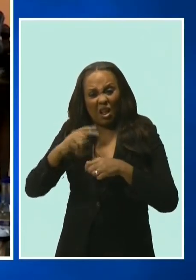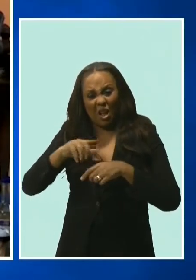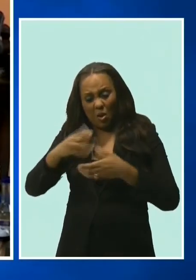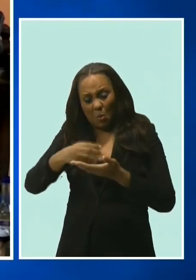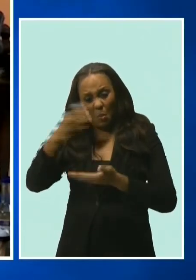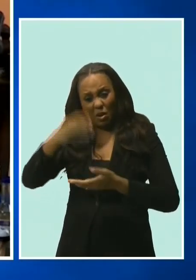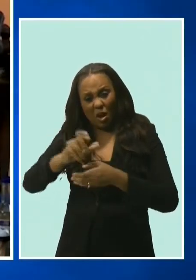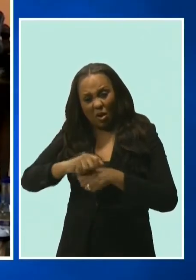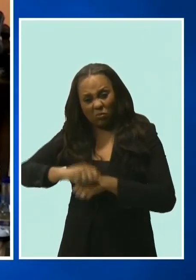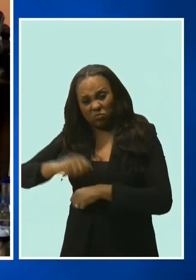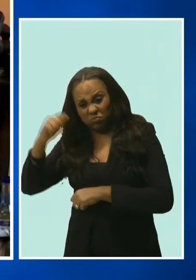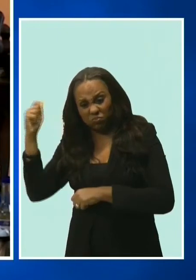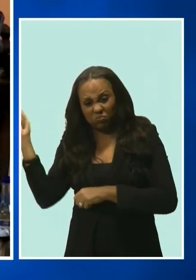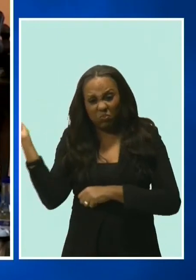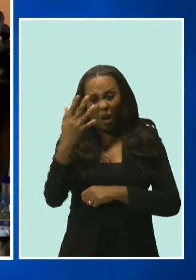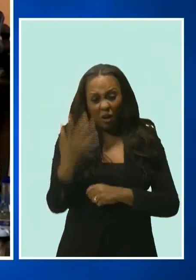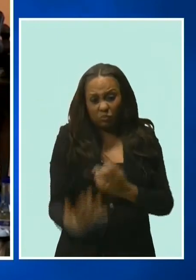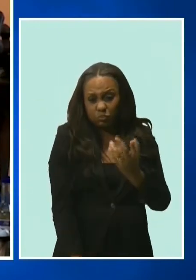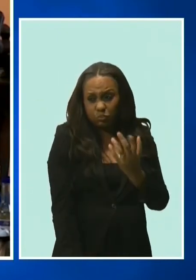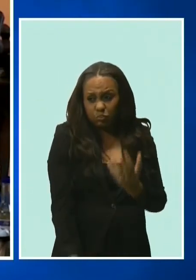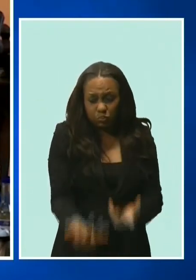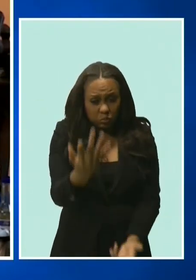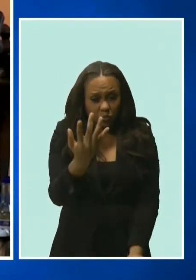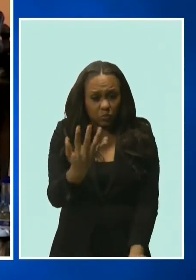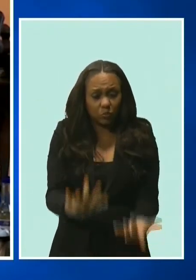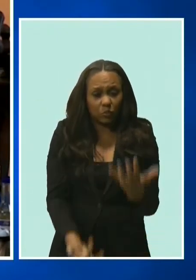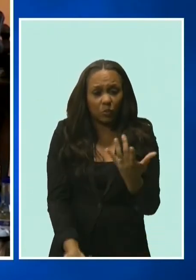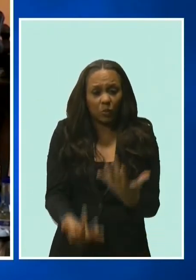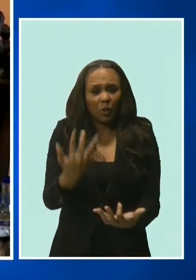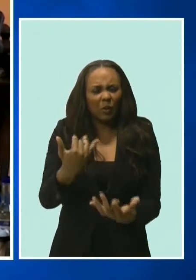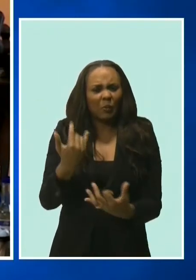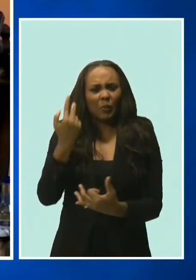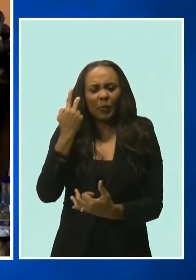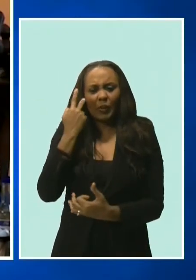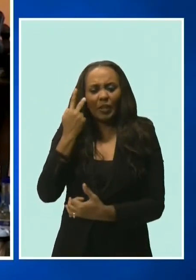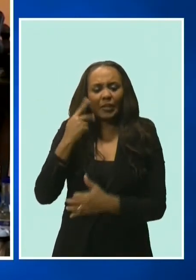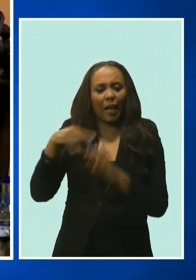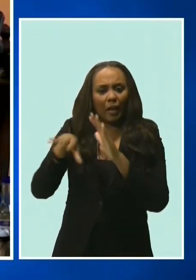noted over 3,000 Barbadians have benefited from the fund since its inception.